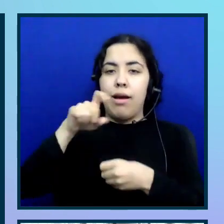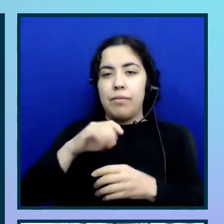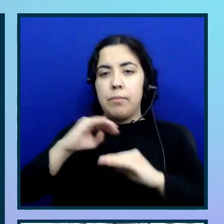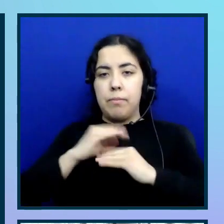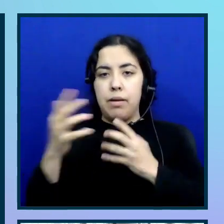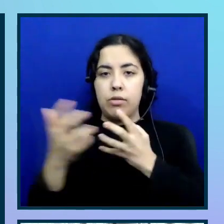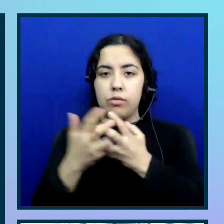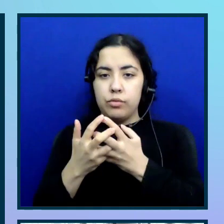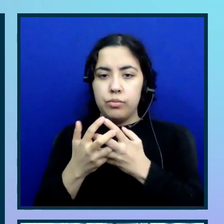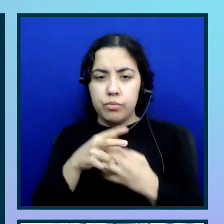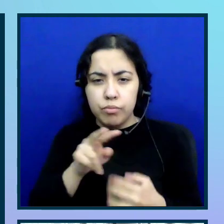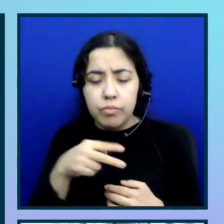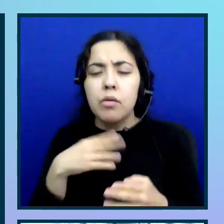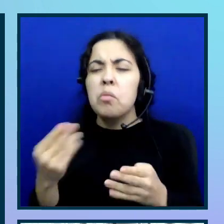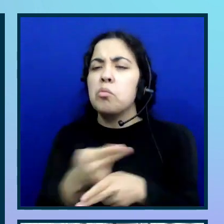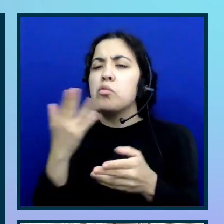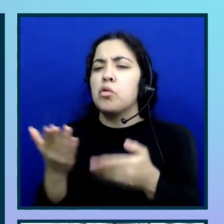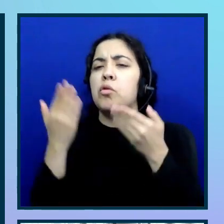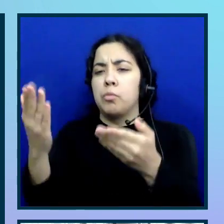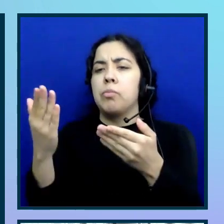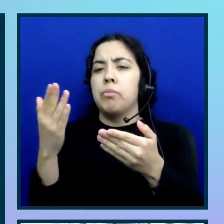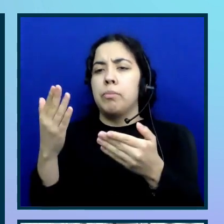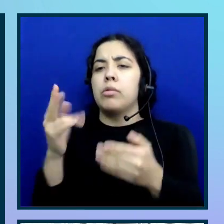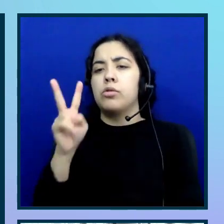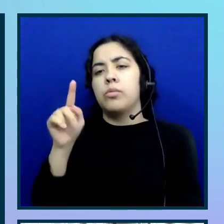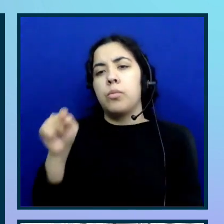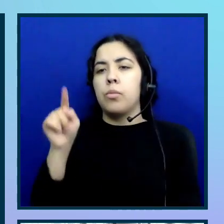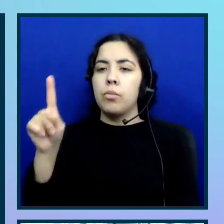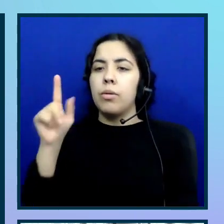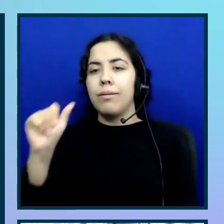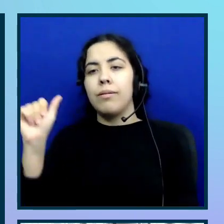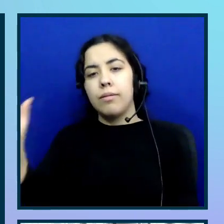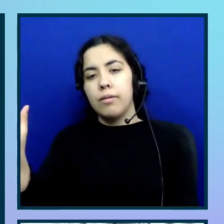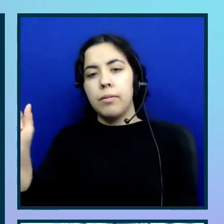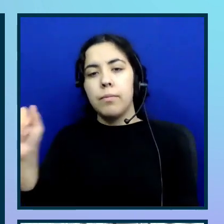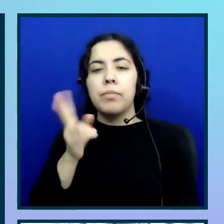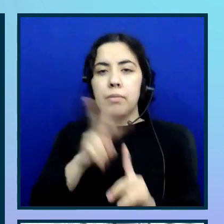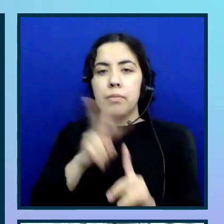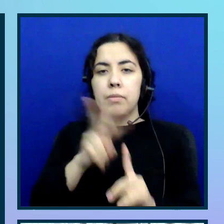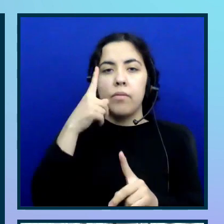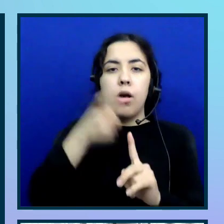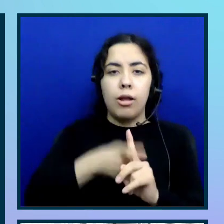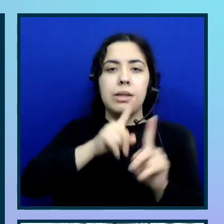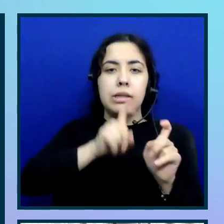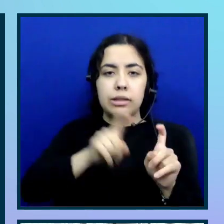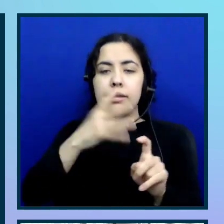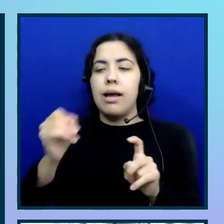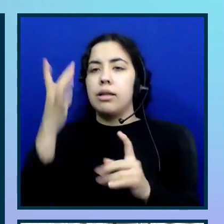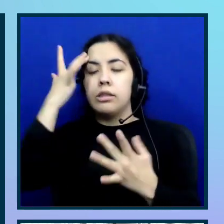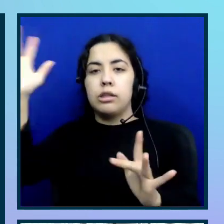ahead, use the recommended version of 2.1 AA. This will apply to both automated test and intelligent guided test.